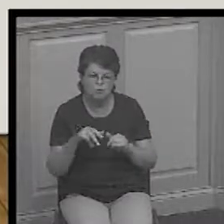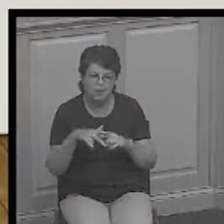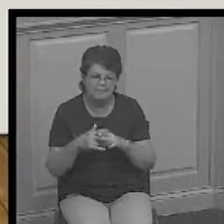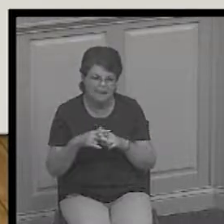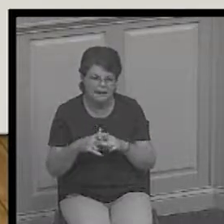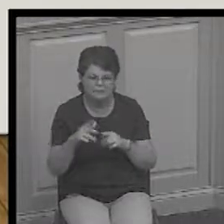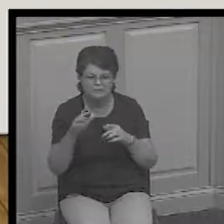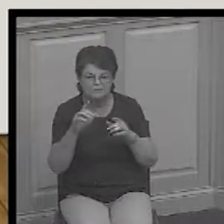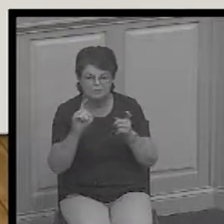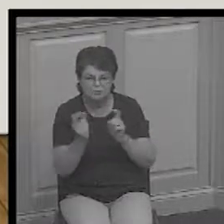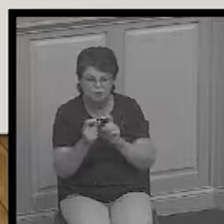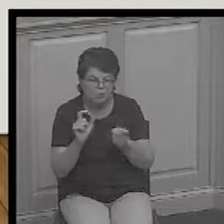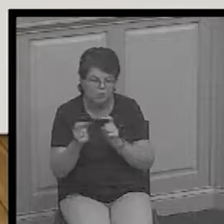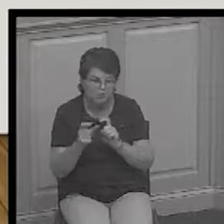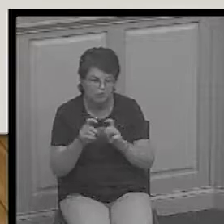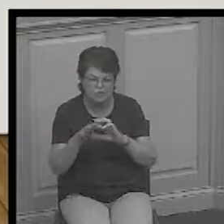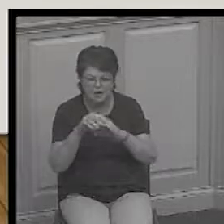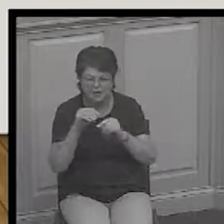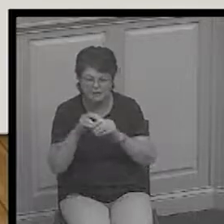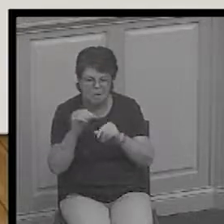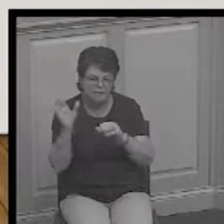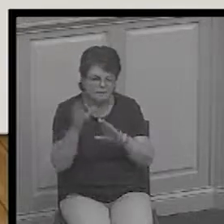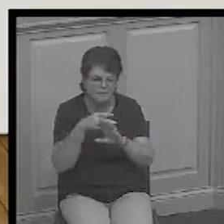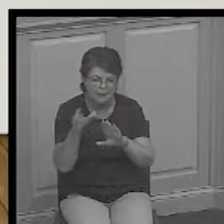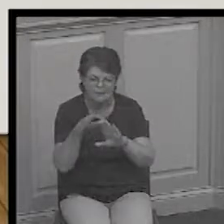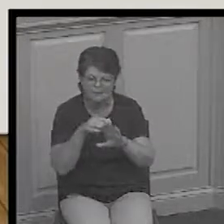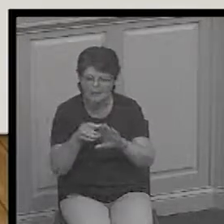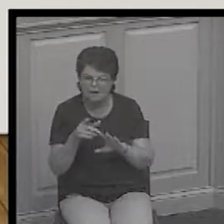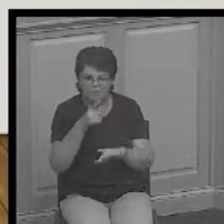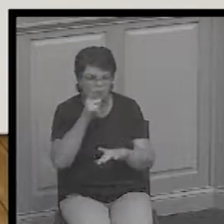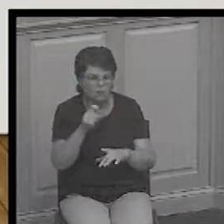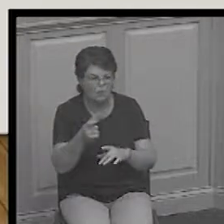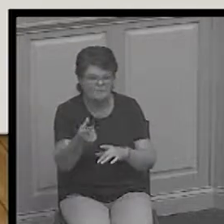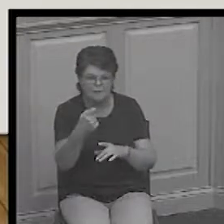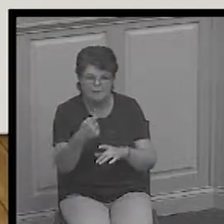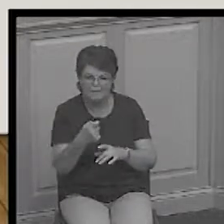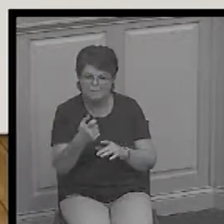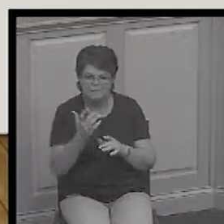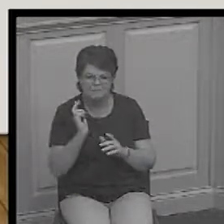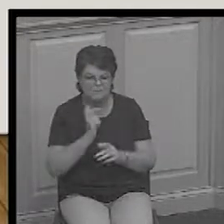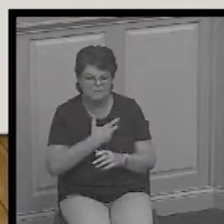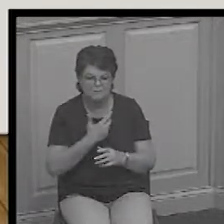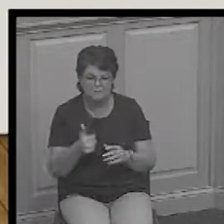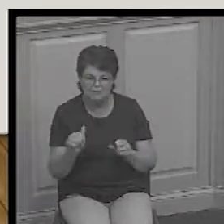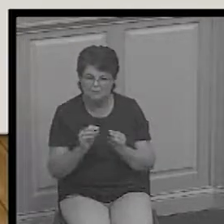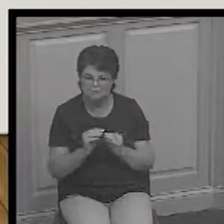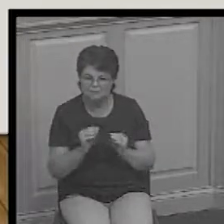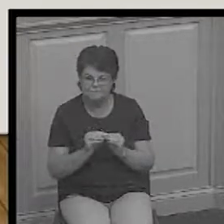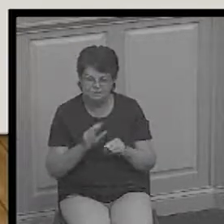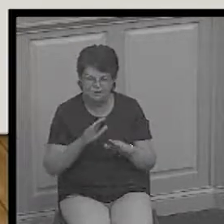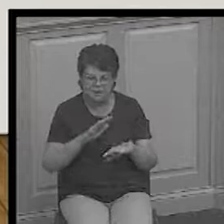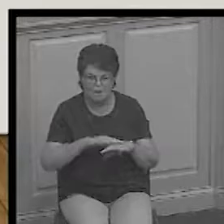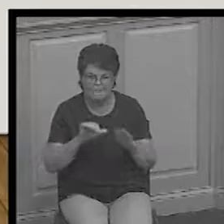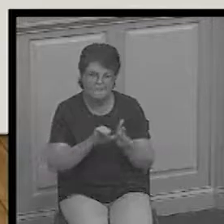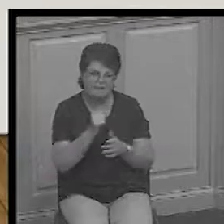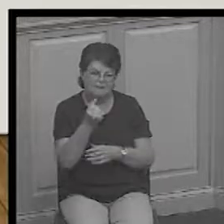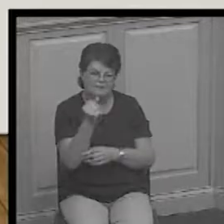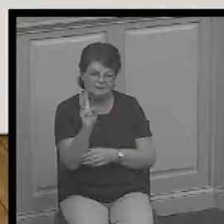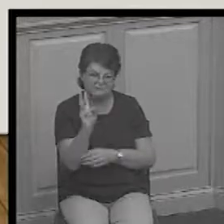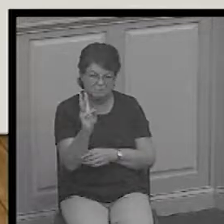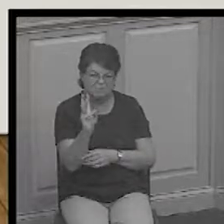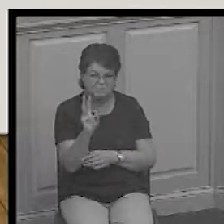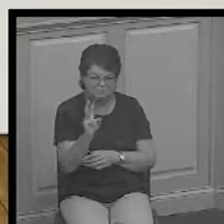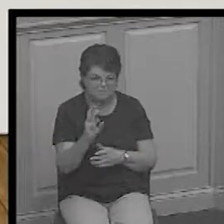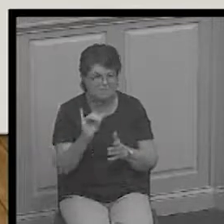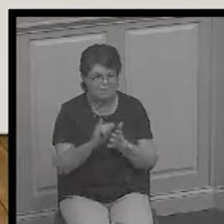exterior changes where you're just painting over painted surface, none of that has to go before us. And that's on page 16, and that is the